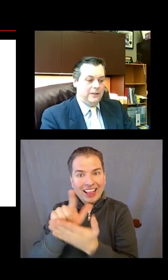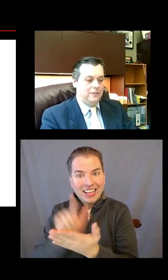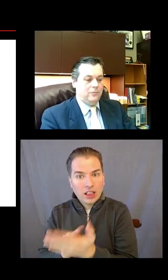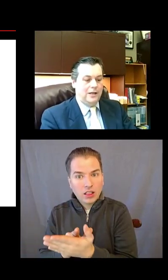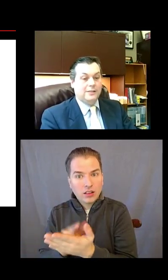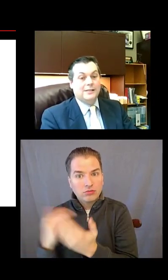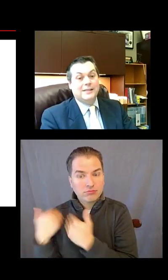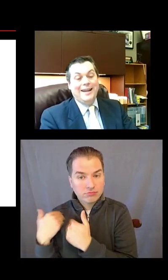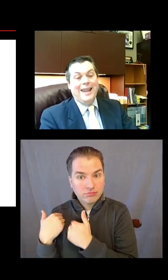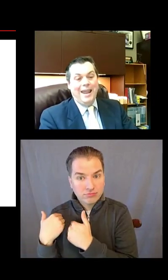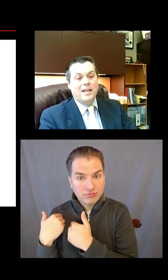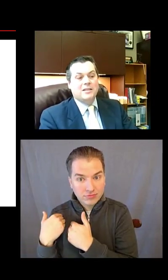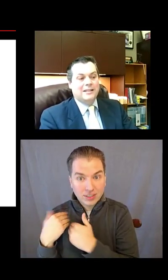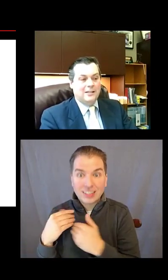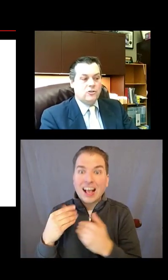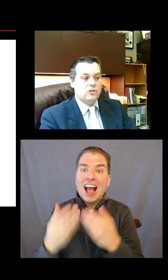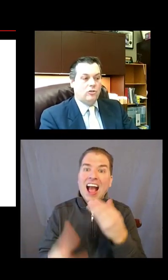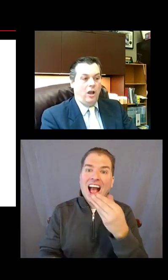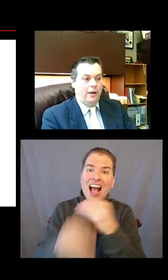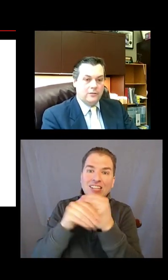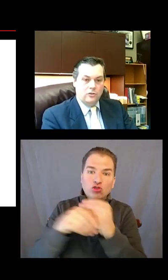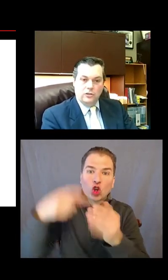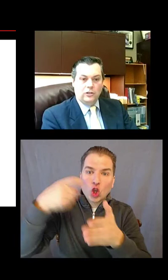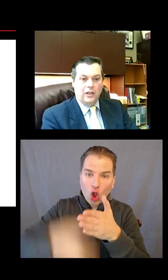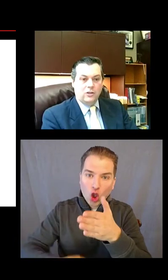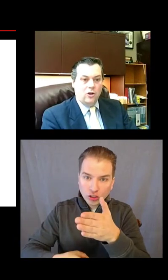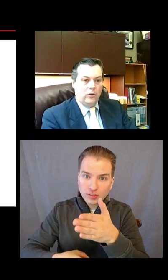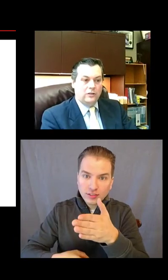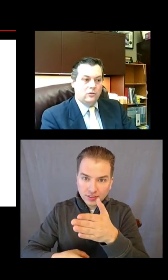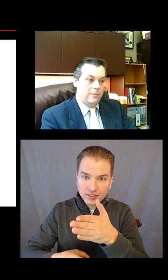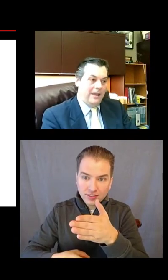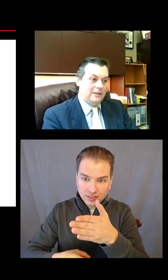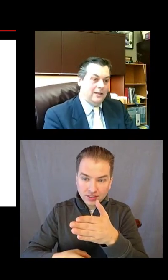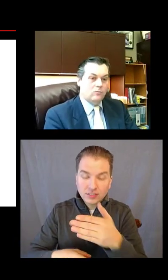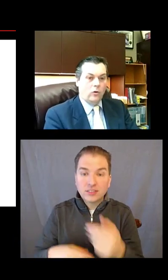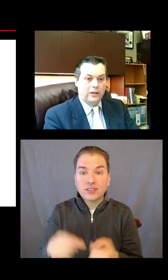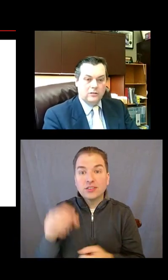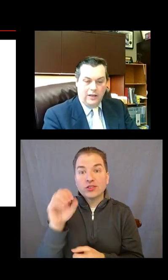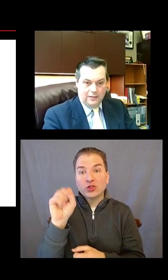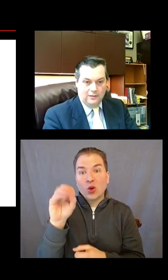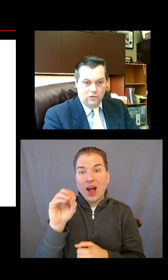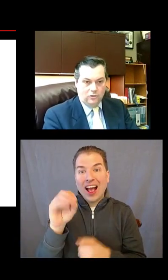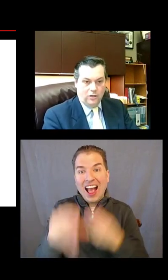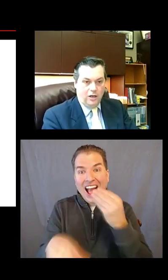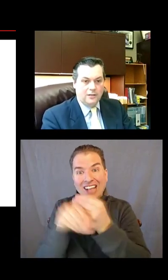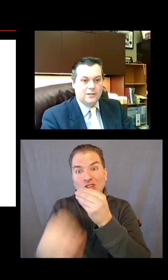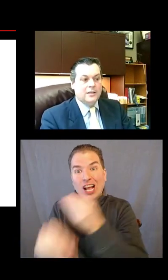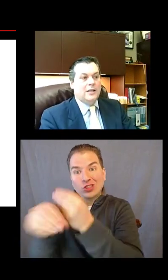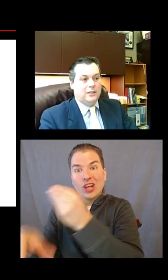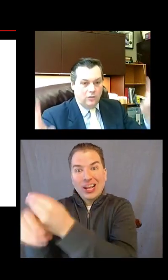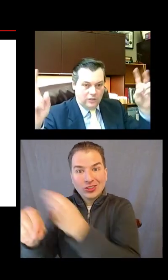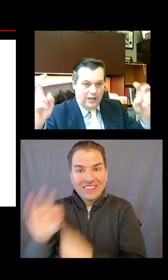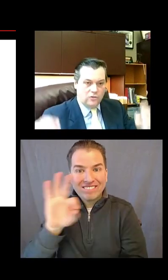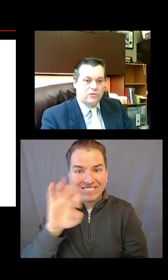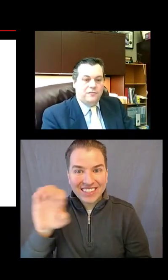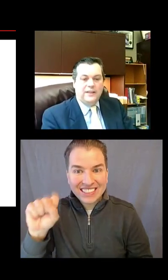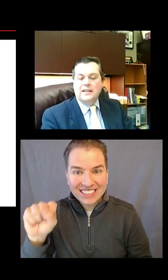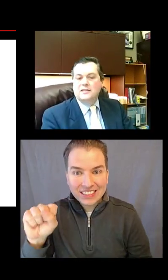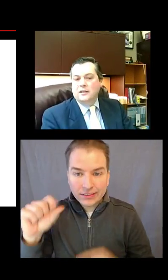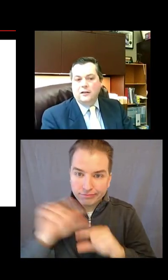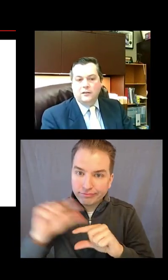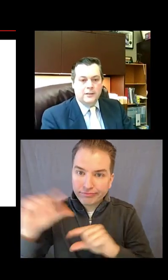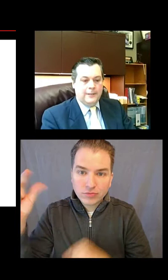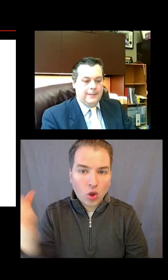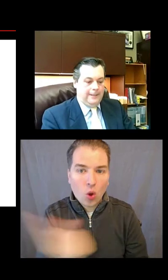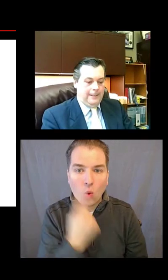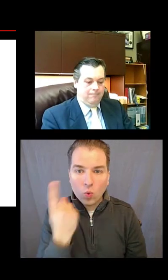legal opinion process. That adds additional cost, just like going to a bank to get a mortgage adds additional cost. Those extra fees